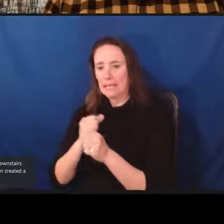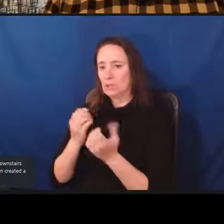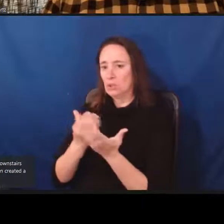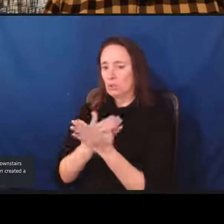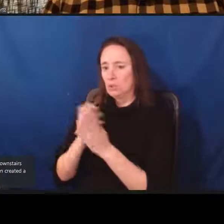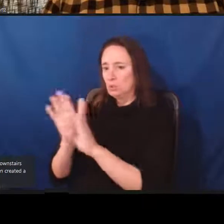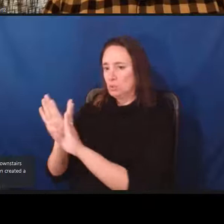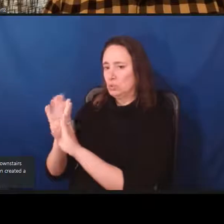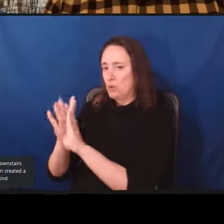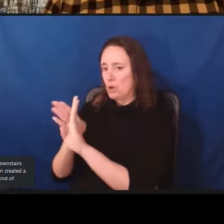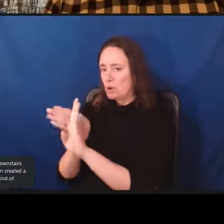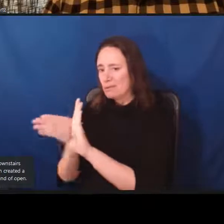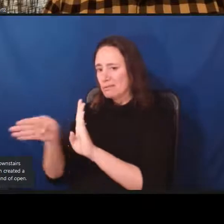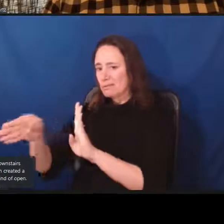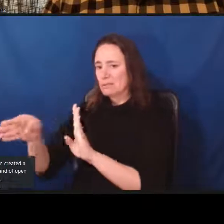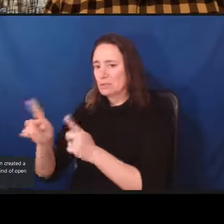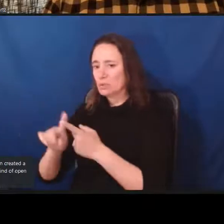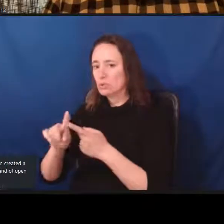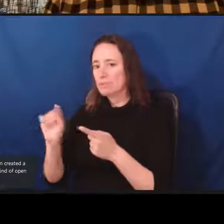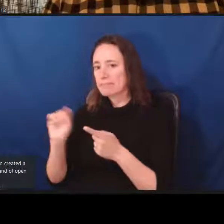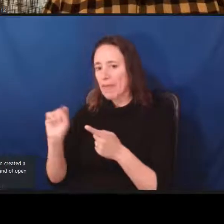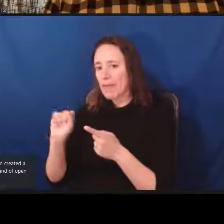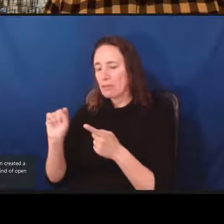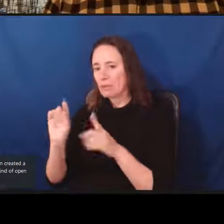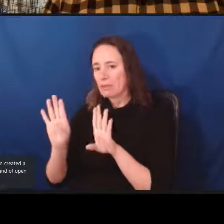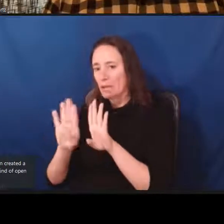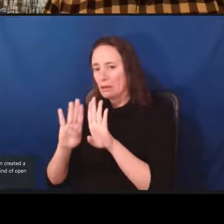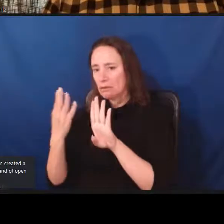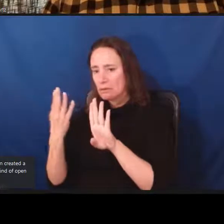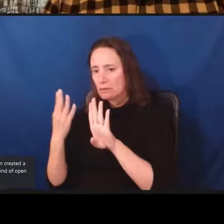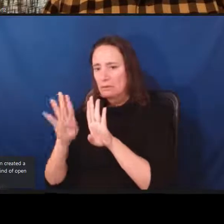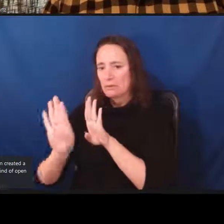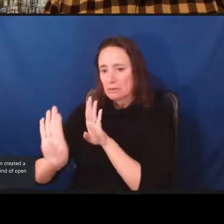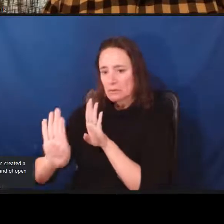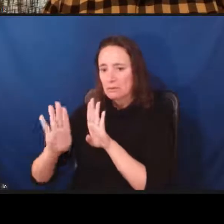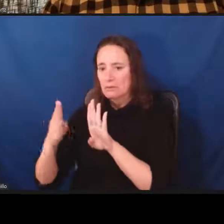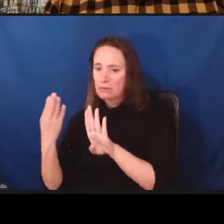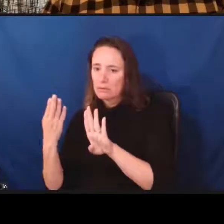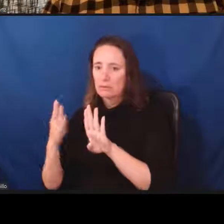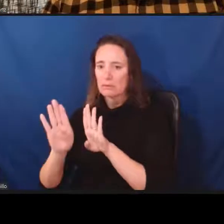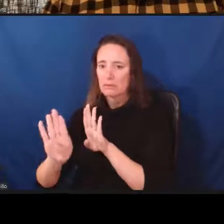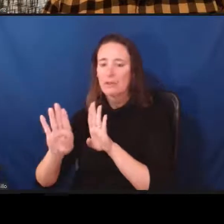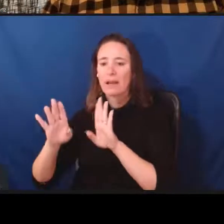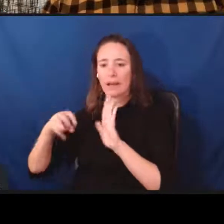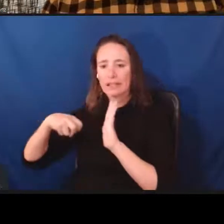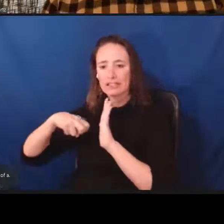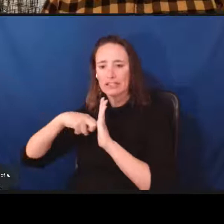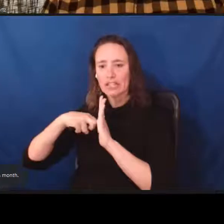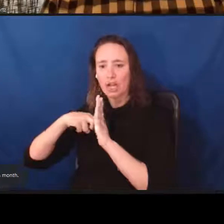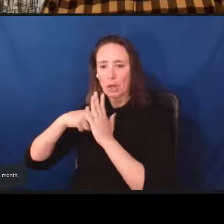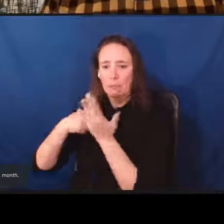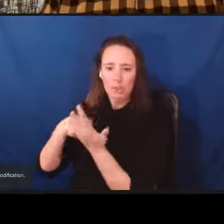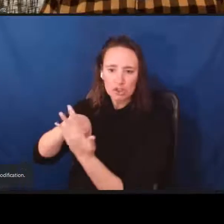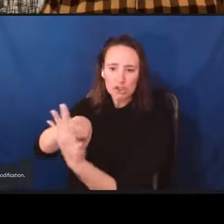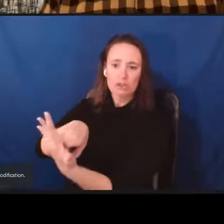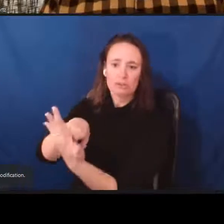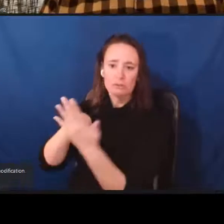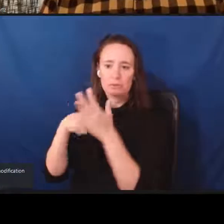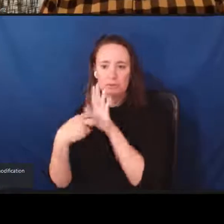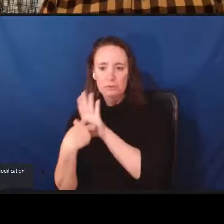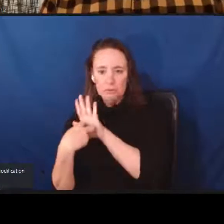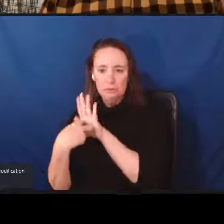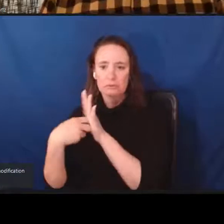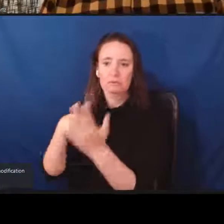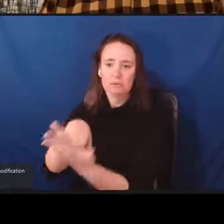that kind of opened both ways that I could just push with my chair. So this was kind of a modification. It was a wider